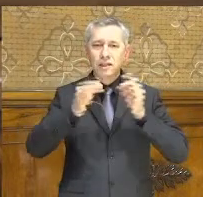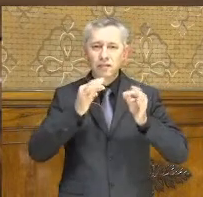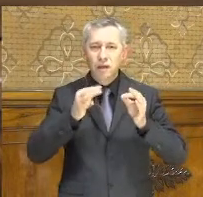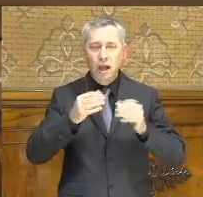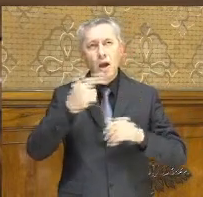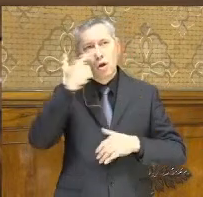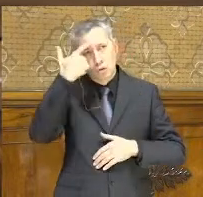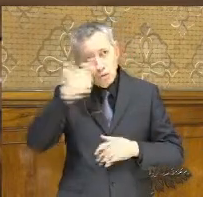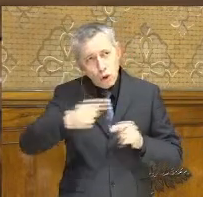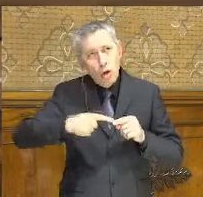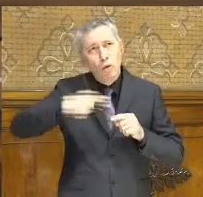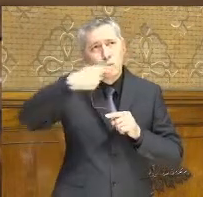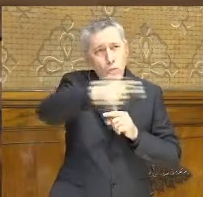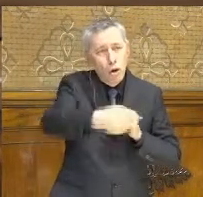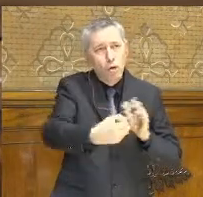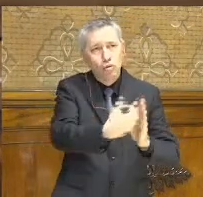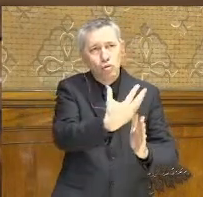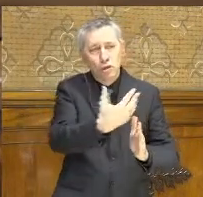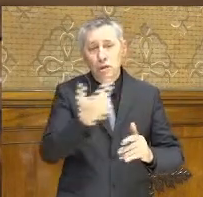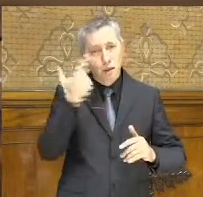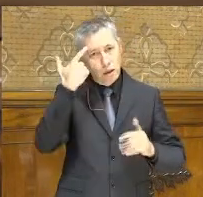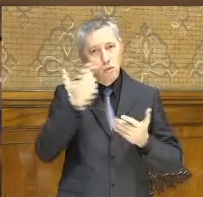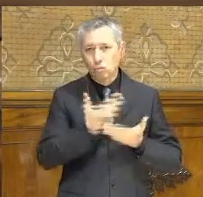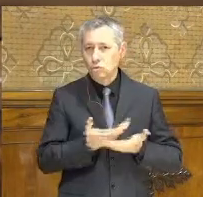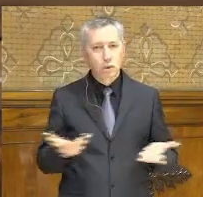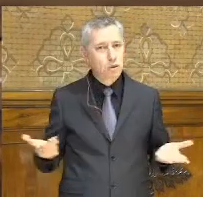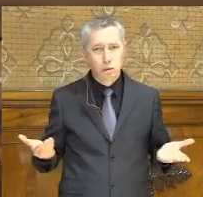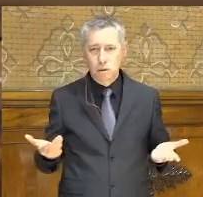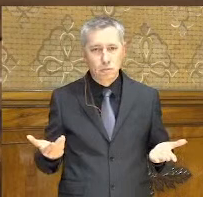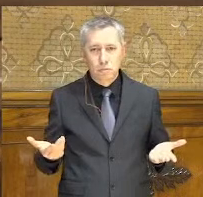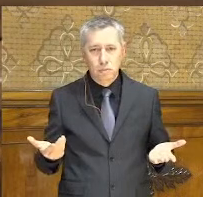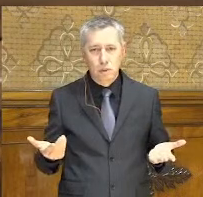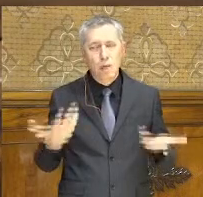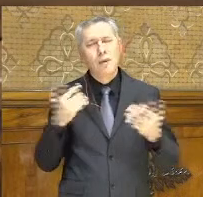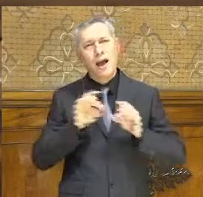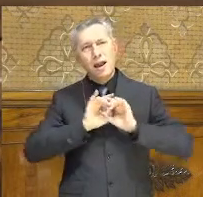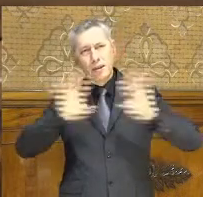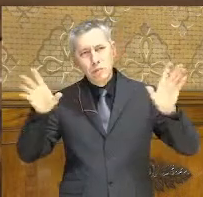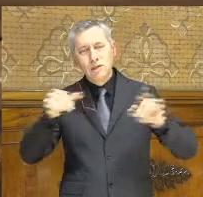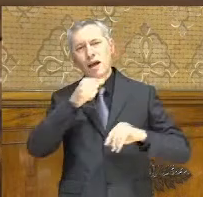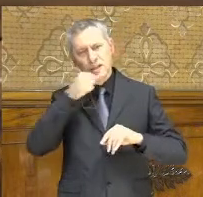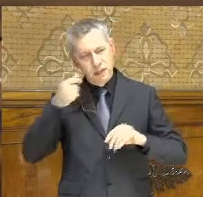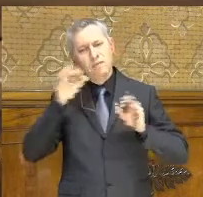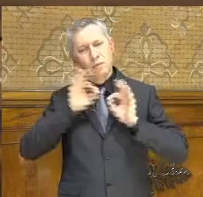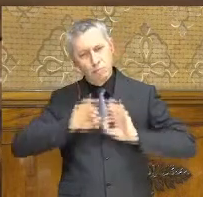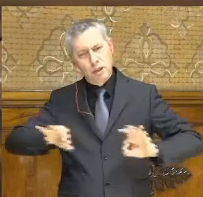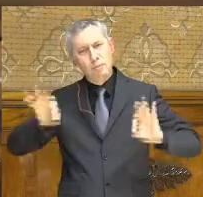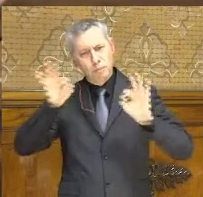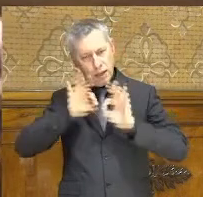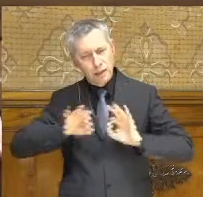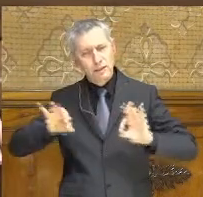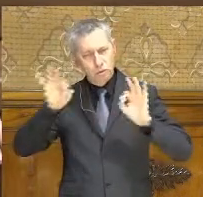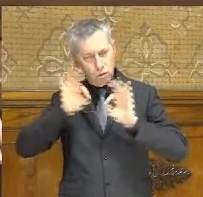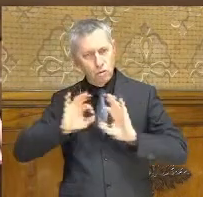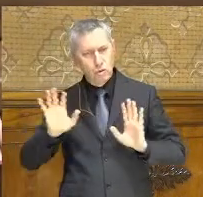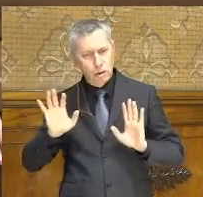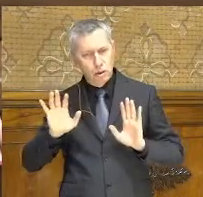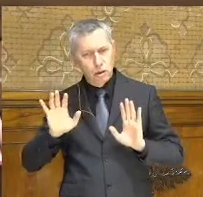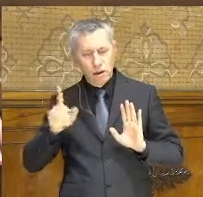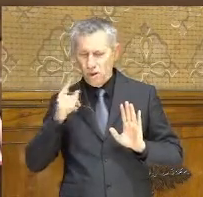without unpreparedness. So, is it a contradiction to your